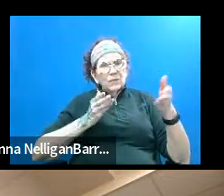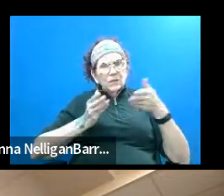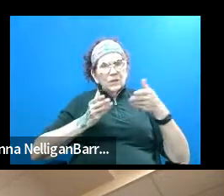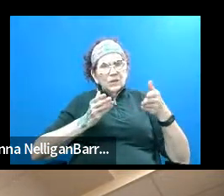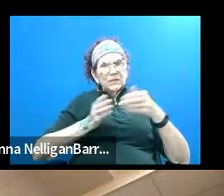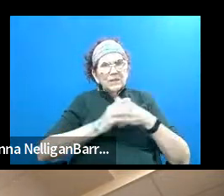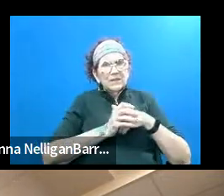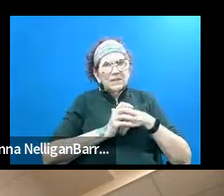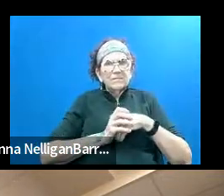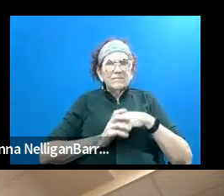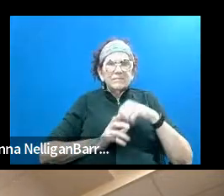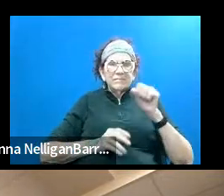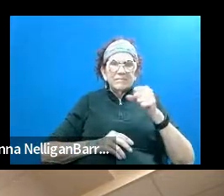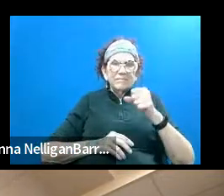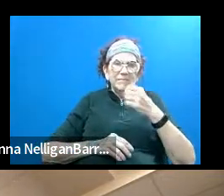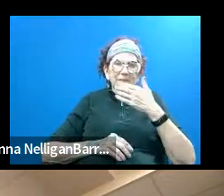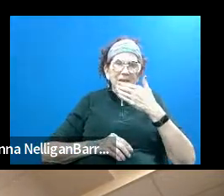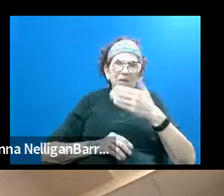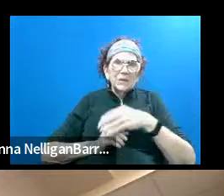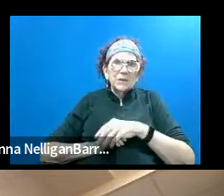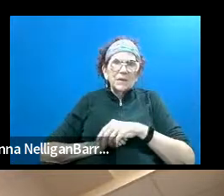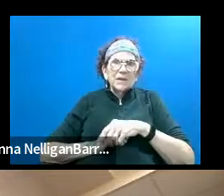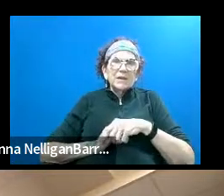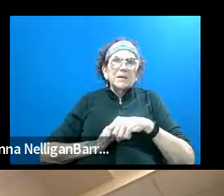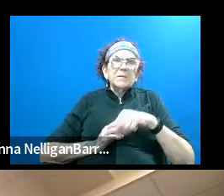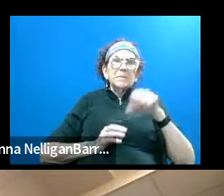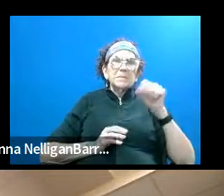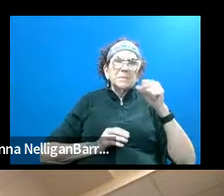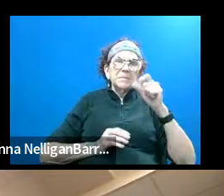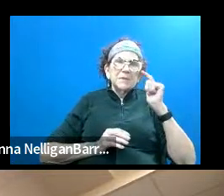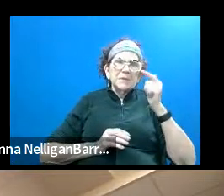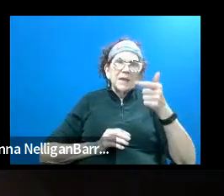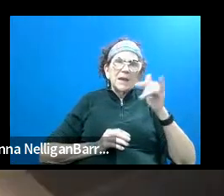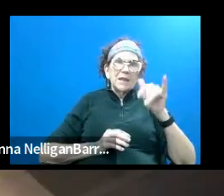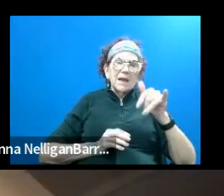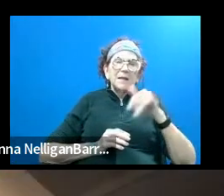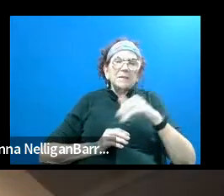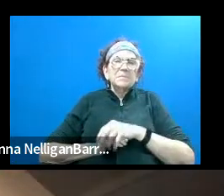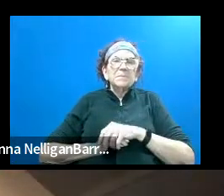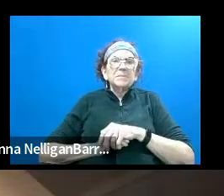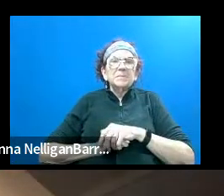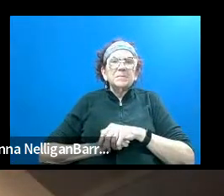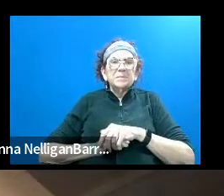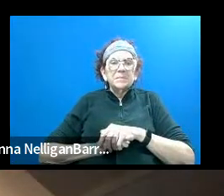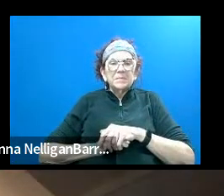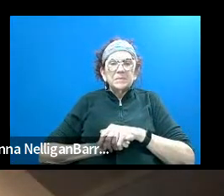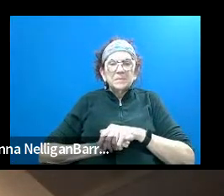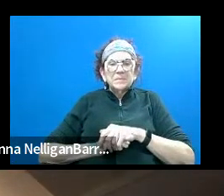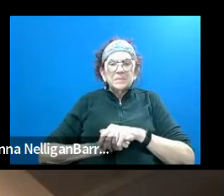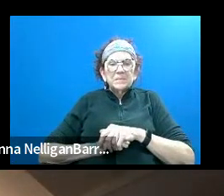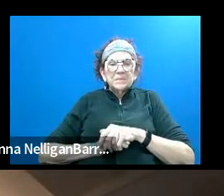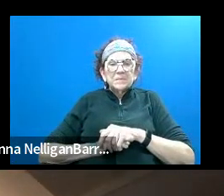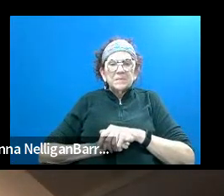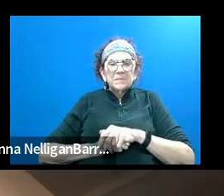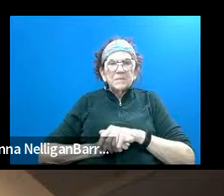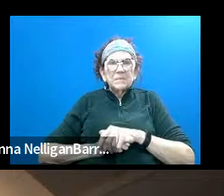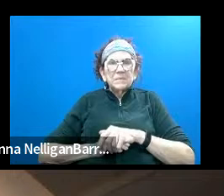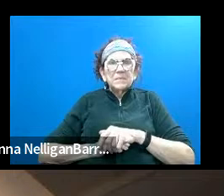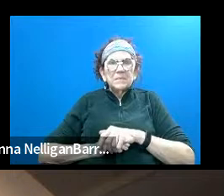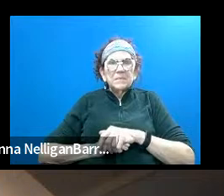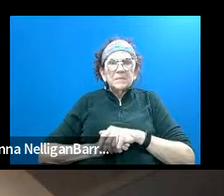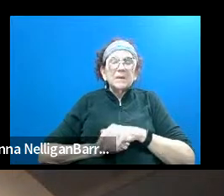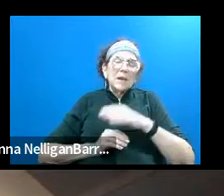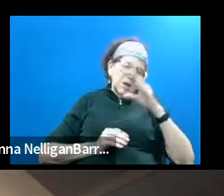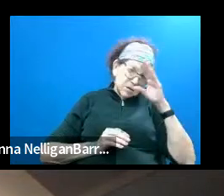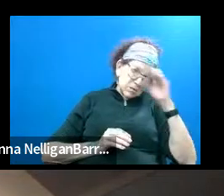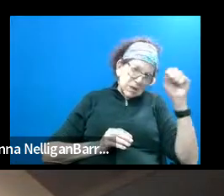that because I've known you for a long time, President Scott, and I really, you've been a remarkable leader in this community,